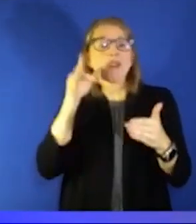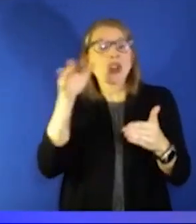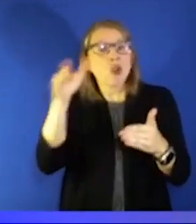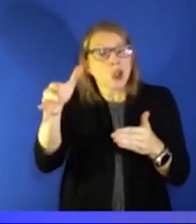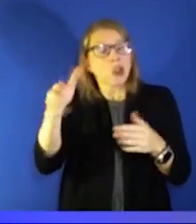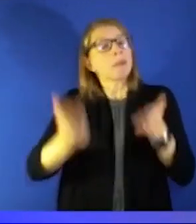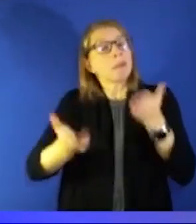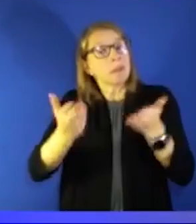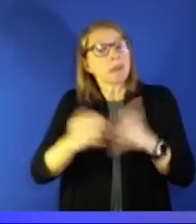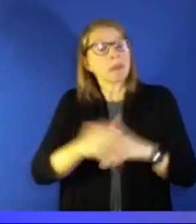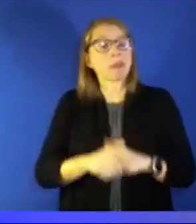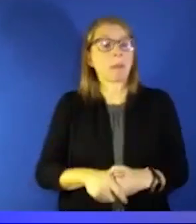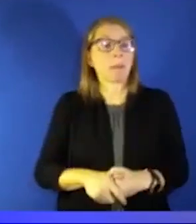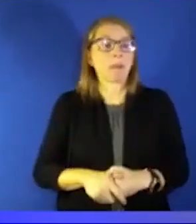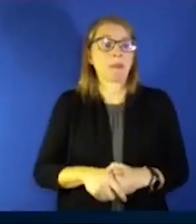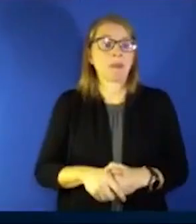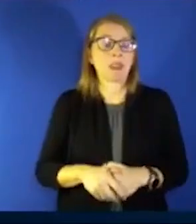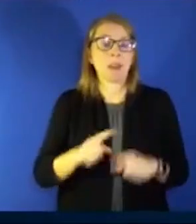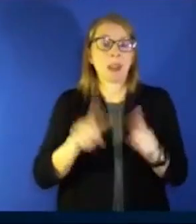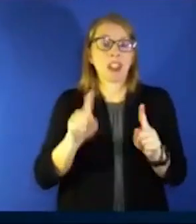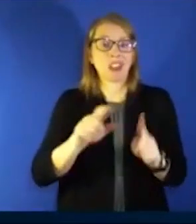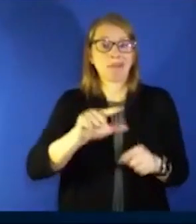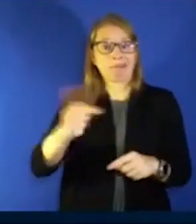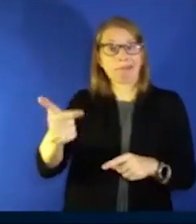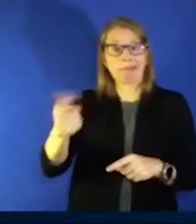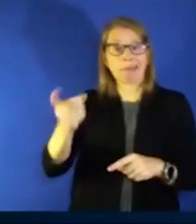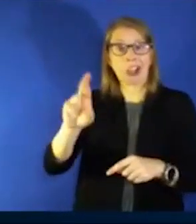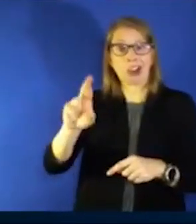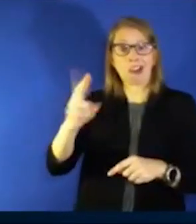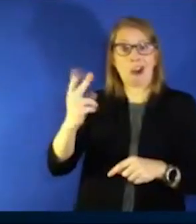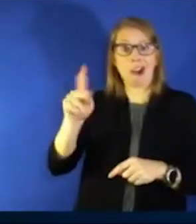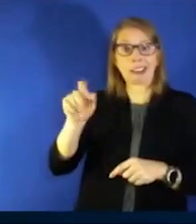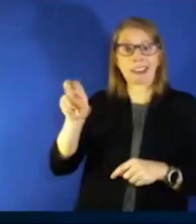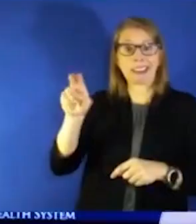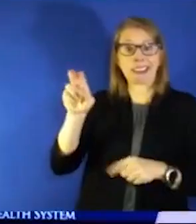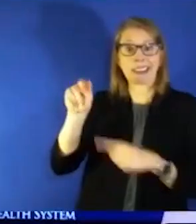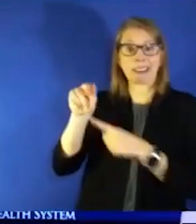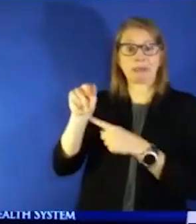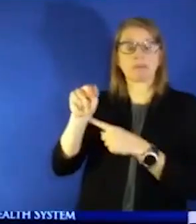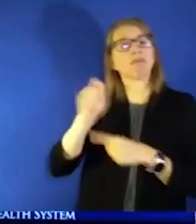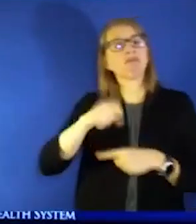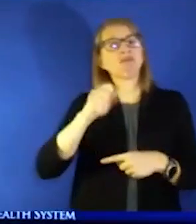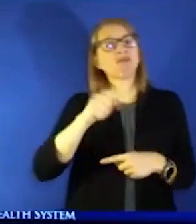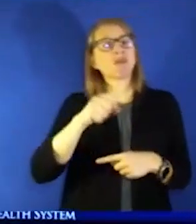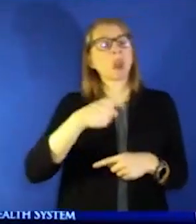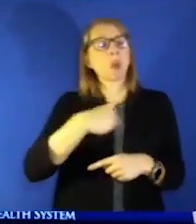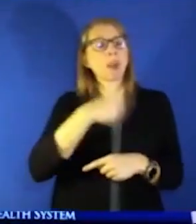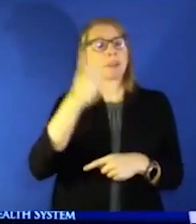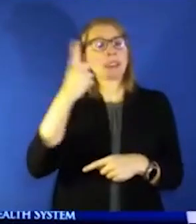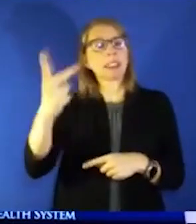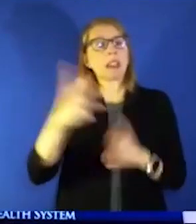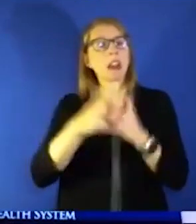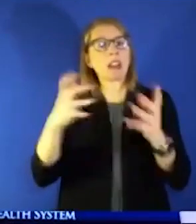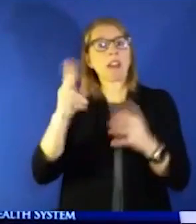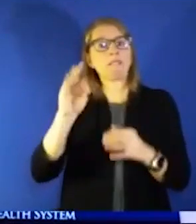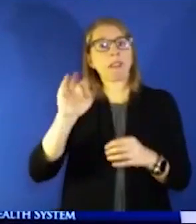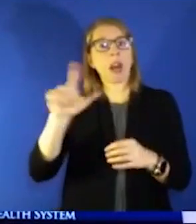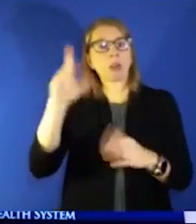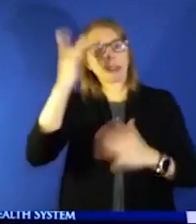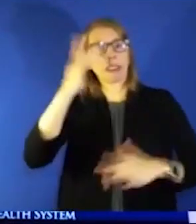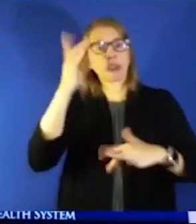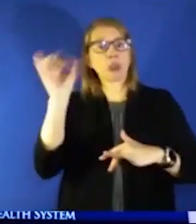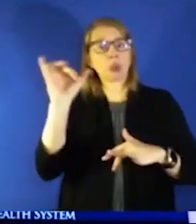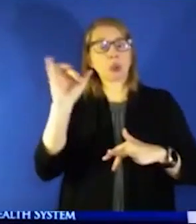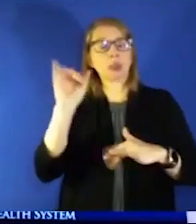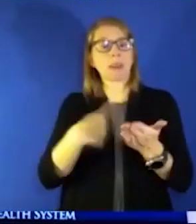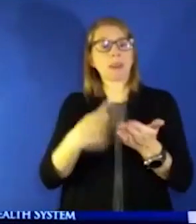should defer to Dr. Hawkinson about some of this. Yeah, absolutely we'd want it. I think what we have seen with a lot of viral illnesses, though, is that sometimes you need more than